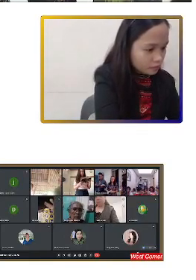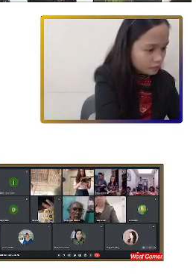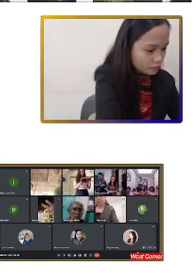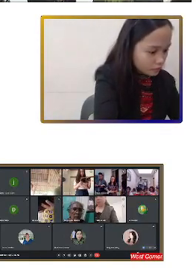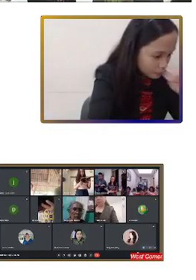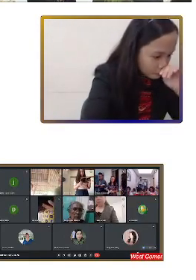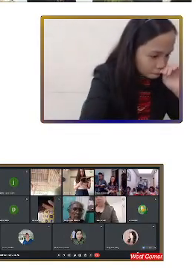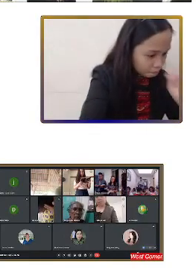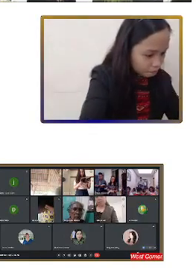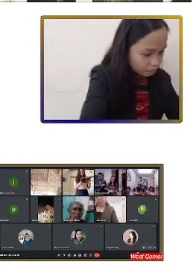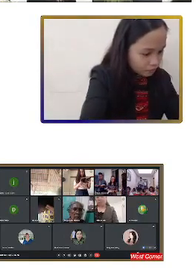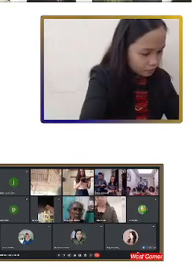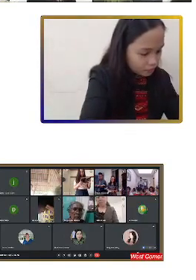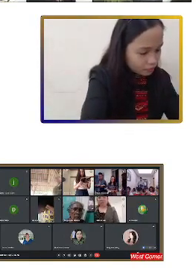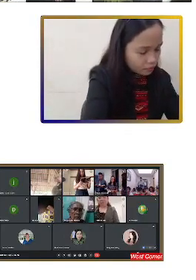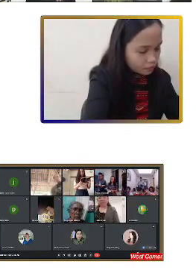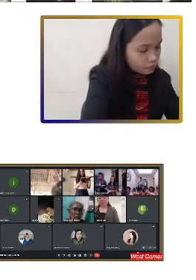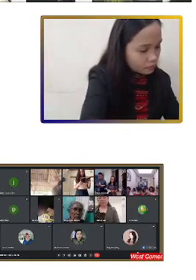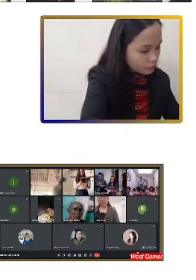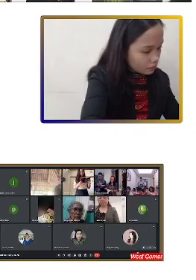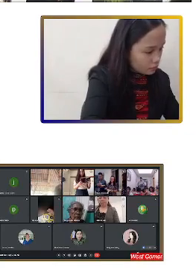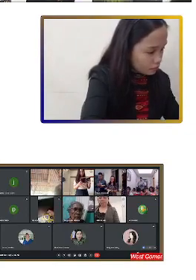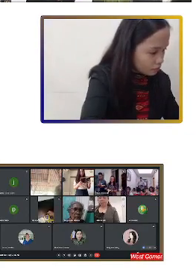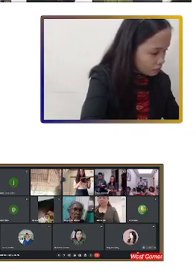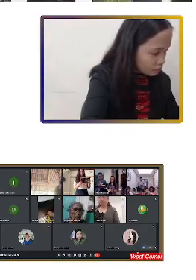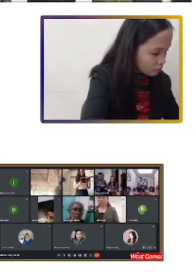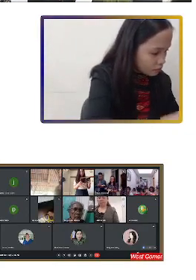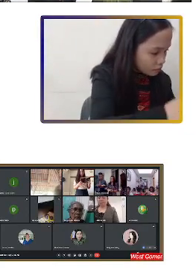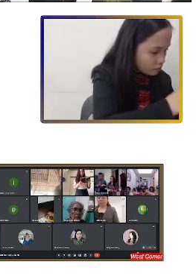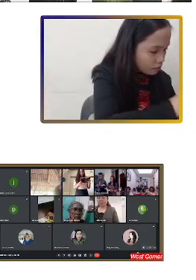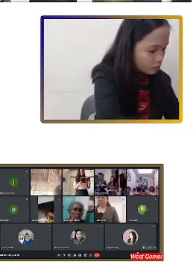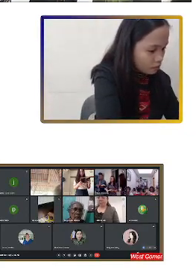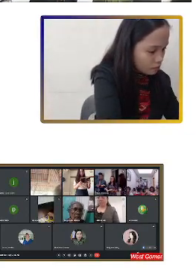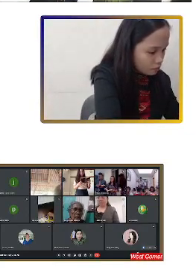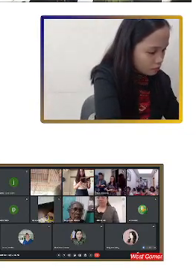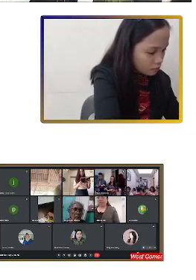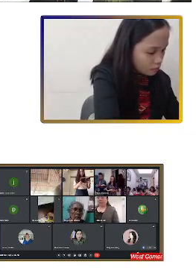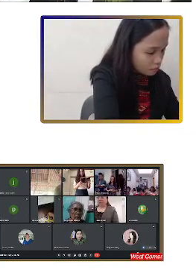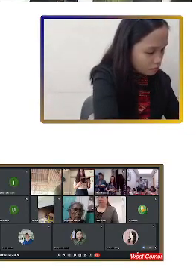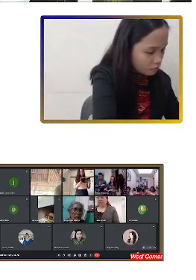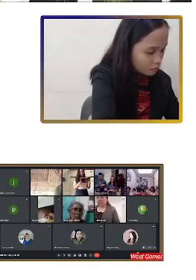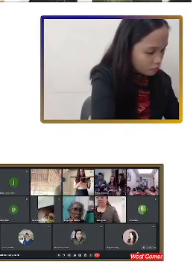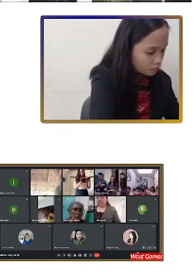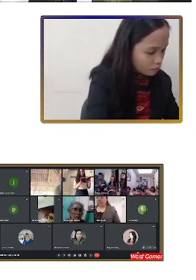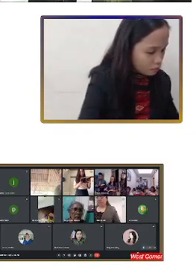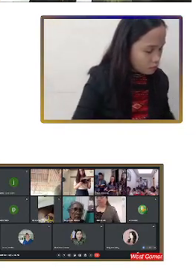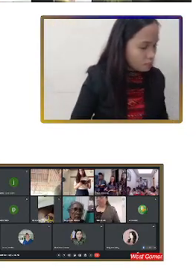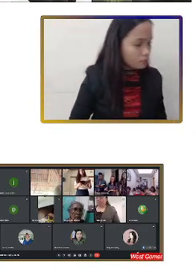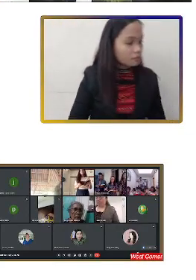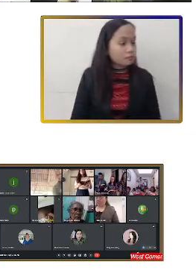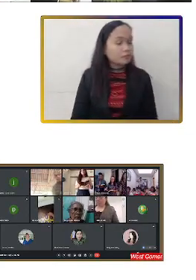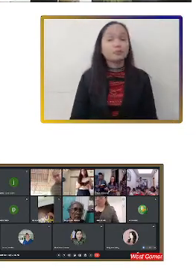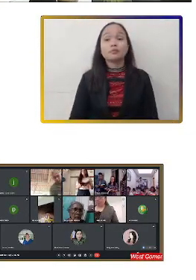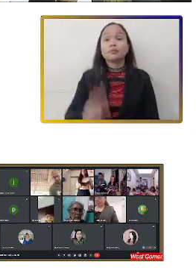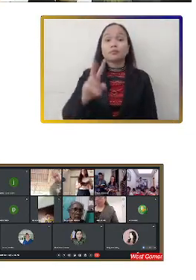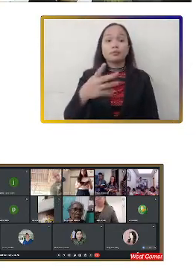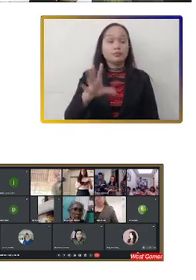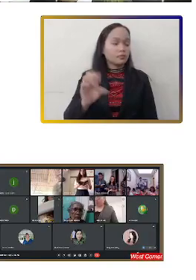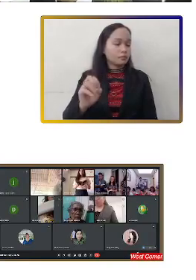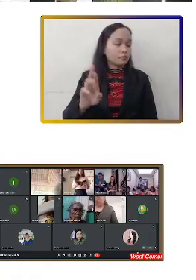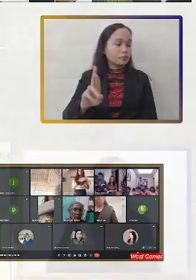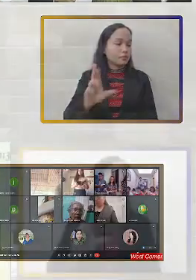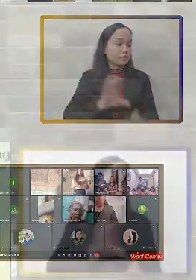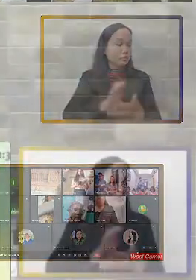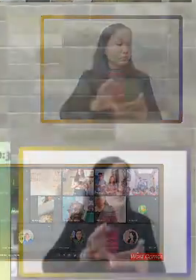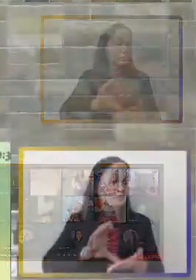Subaybayin yung mabuti po, Ted. Yung train of thoughts, yun ang napakahalaga, mga kapatid. Alright? Look at verse number